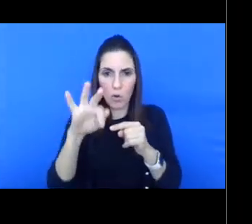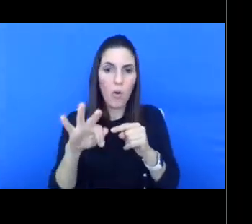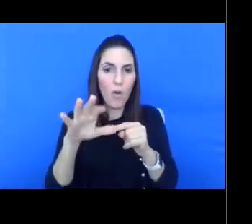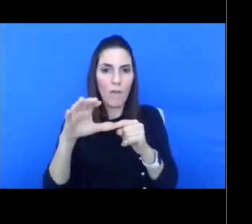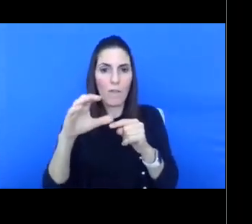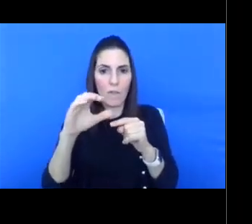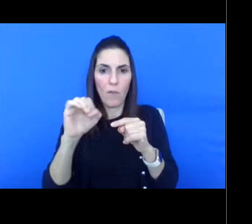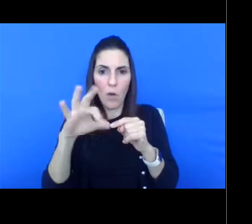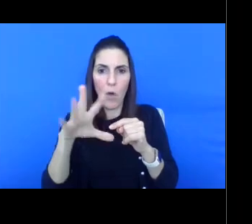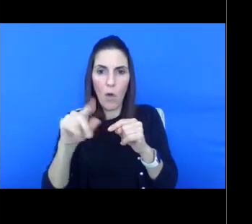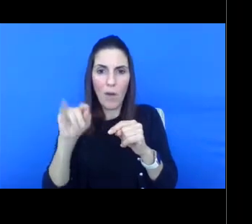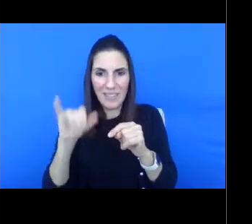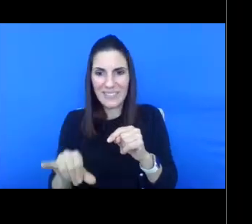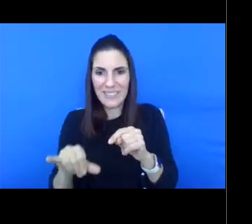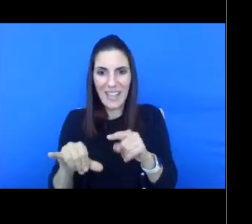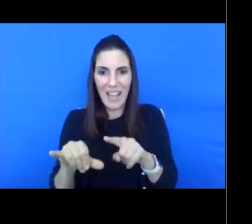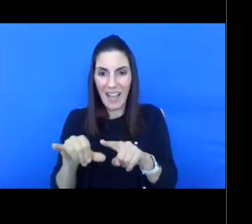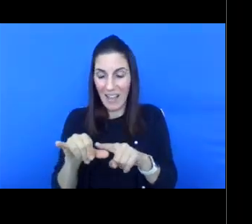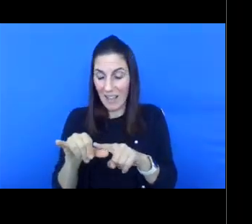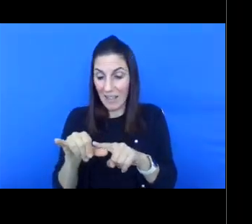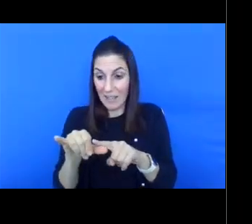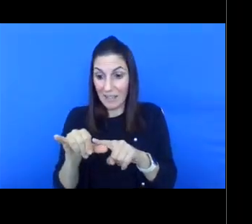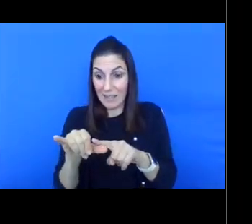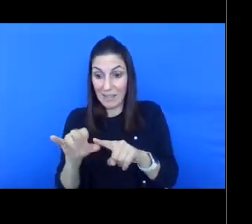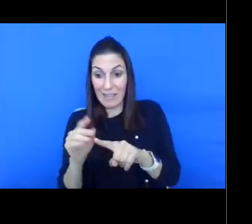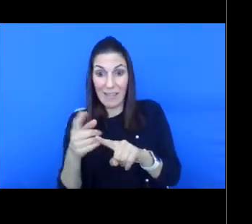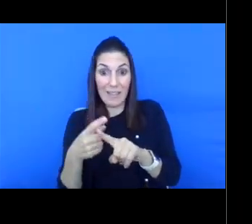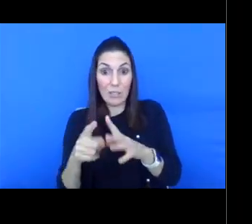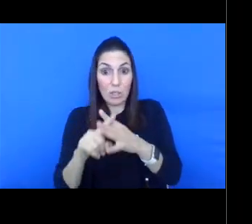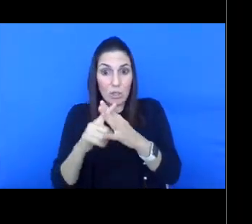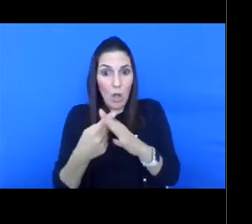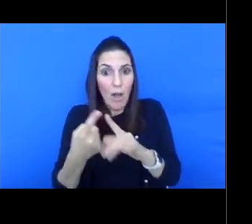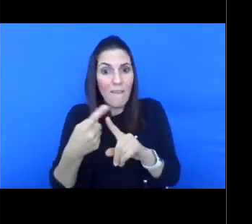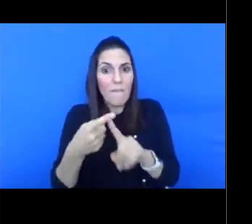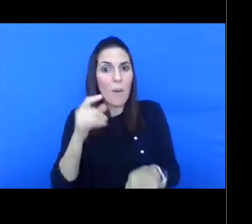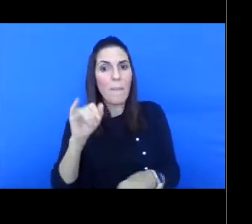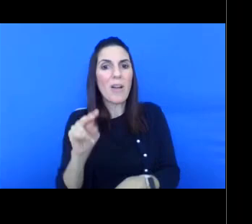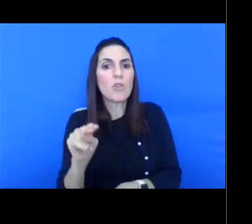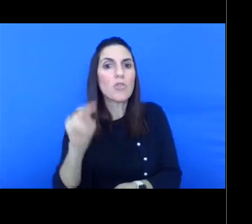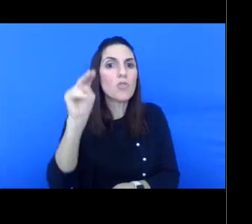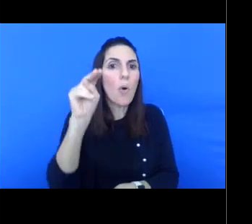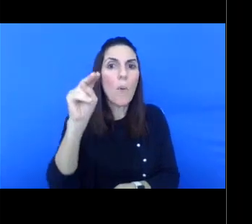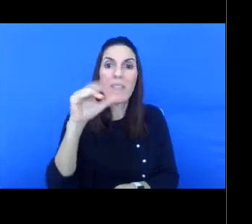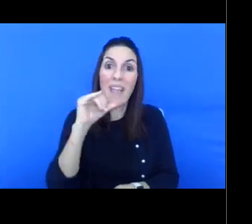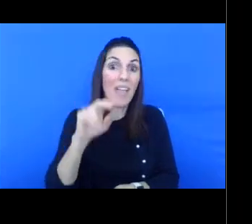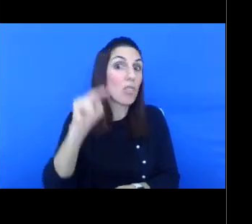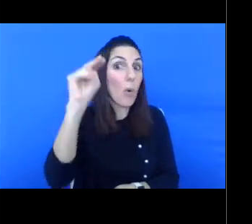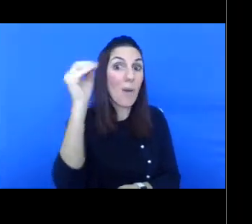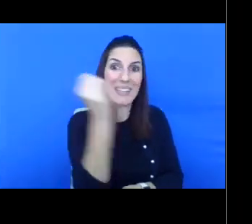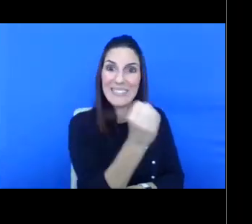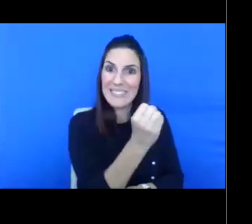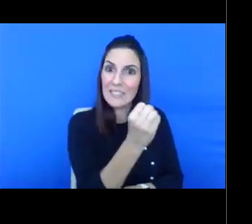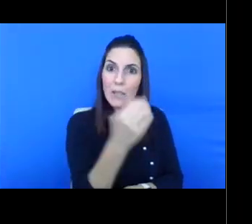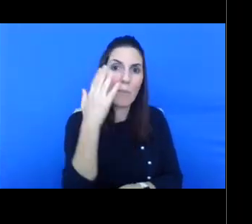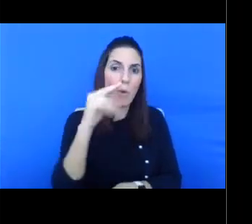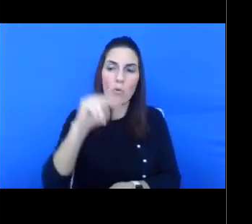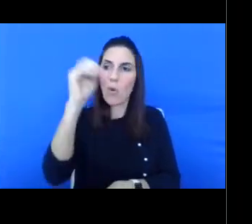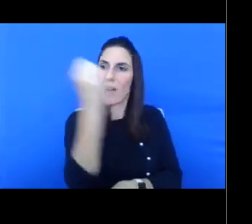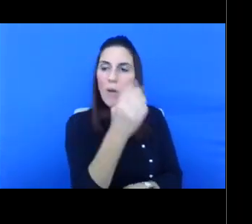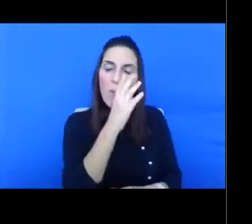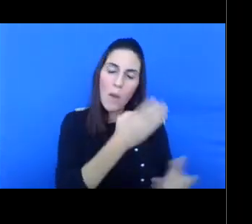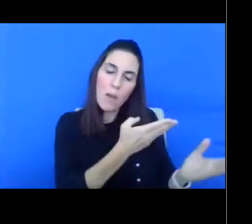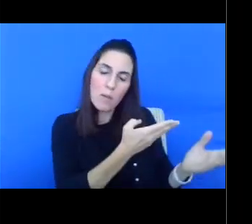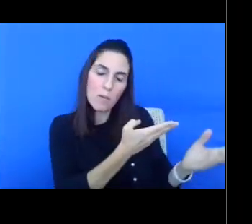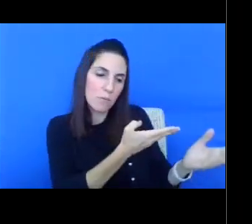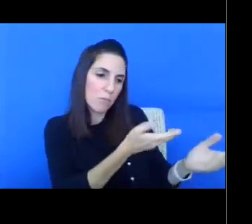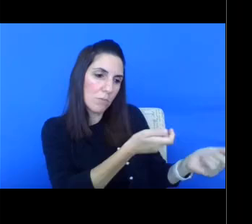have to be from the north. Okay, this is a big deal. Not the northeast, because the northeast will bring in some air from the